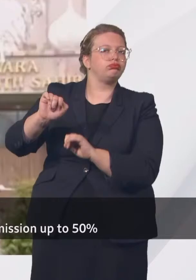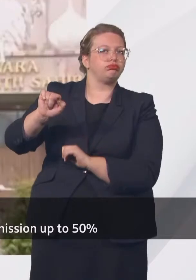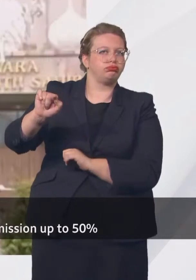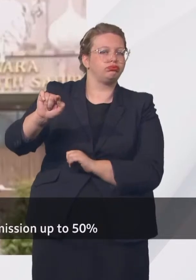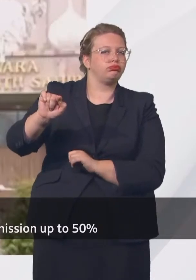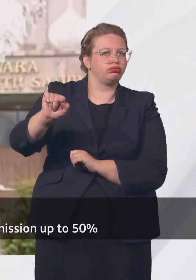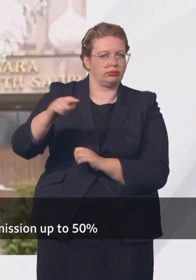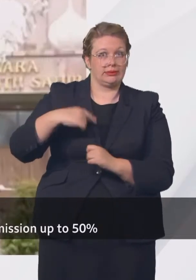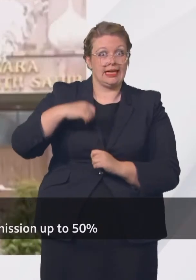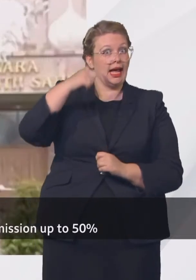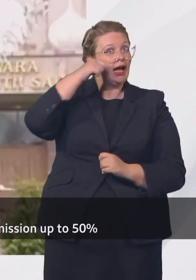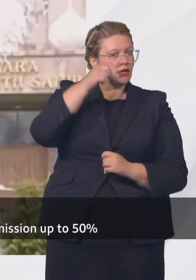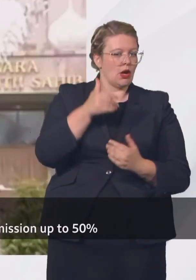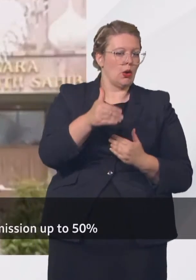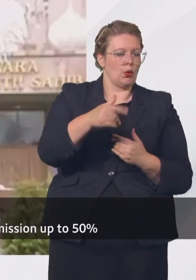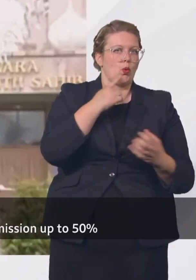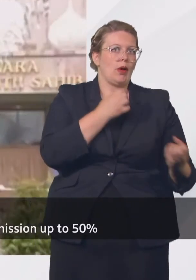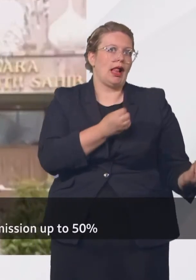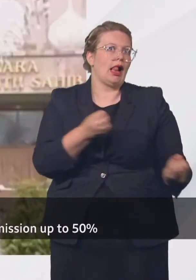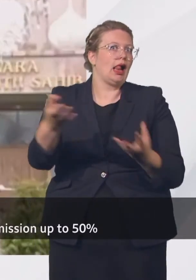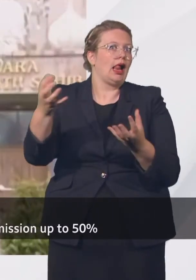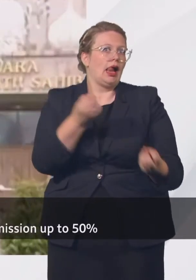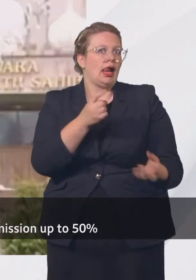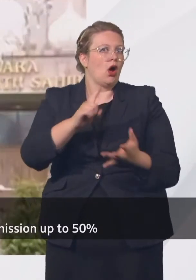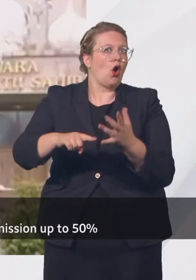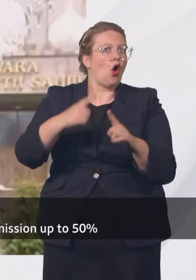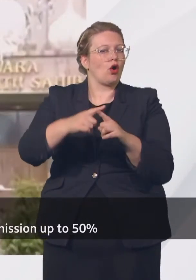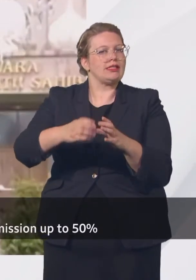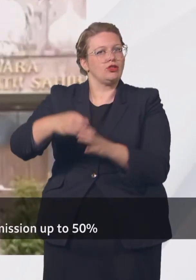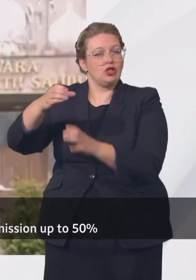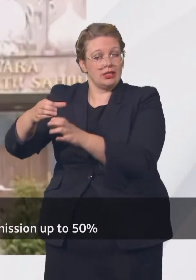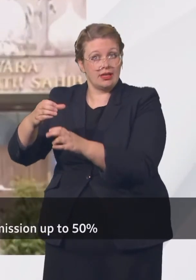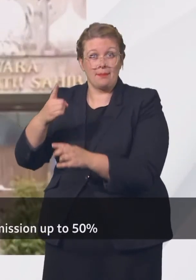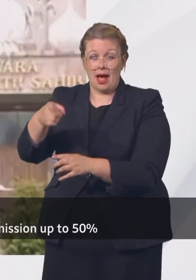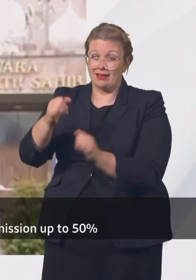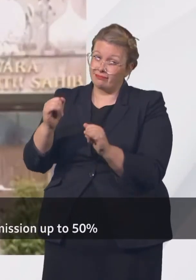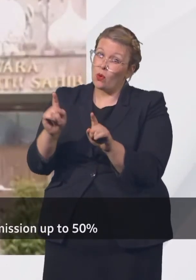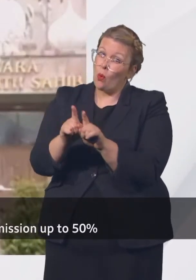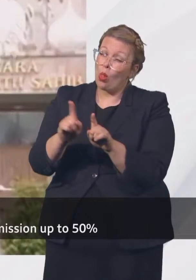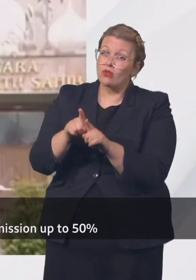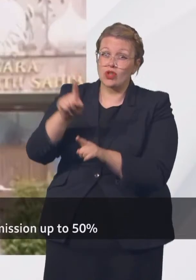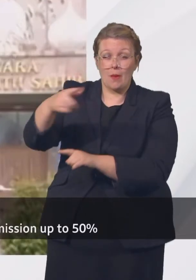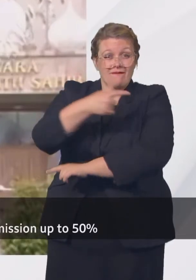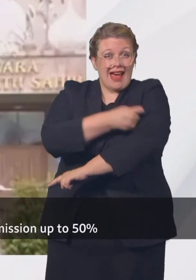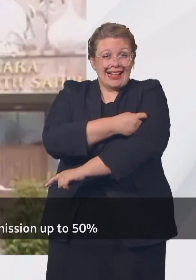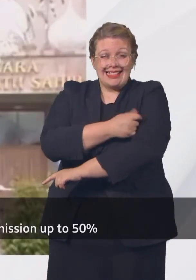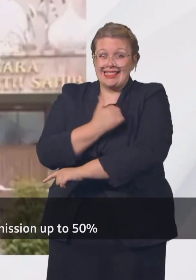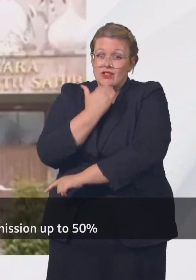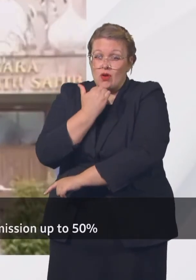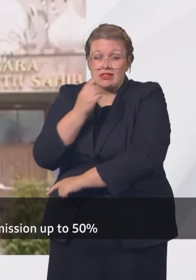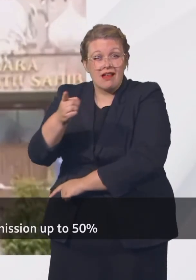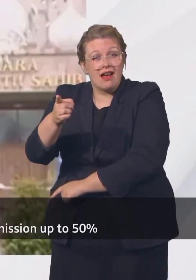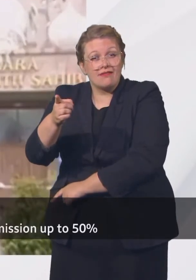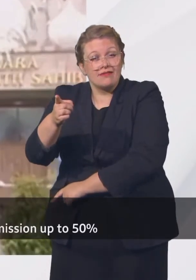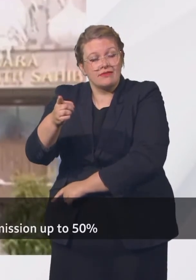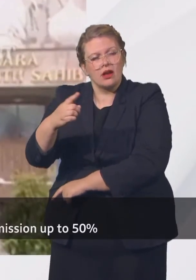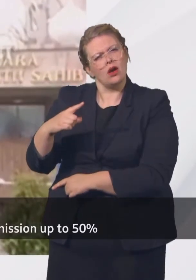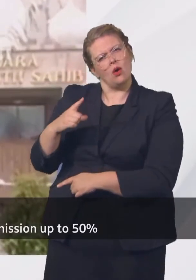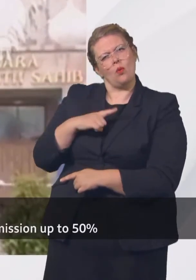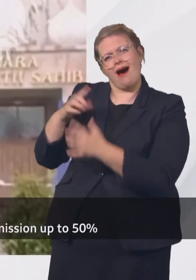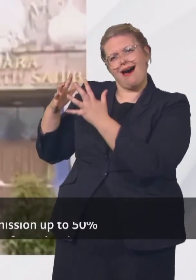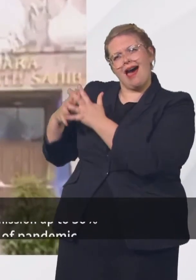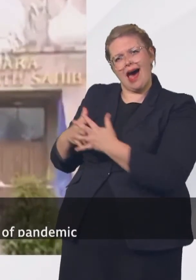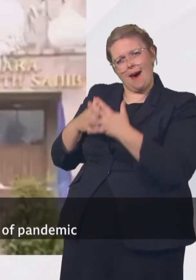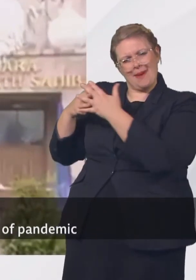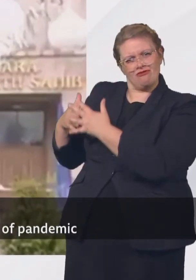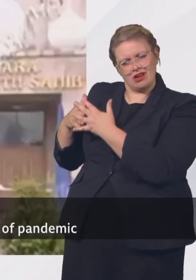will be appreciated by the hundreds it will save, but India has a shortage of vaccines, not least because America has restricted the export